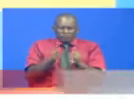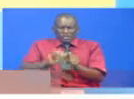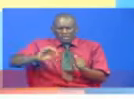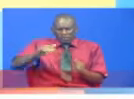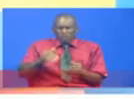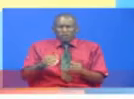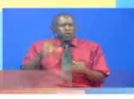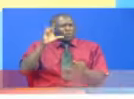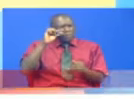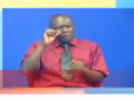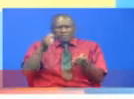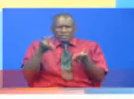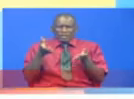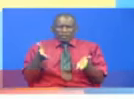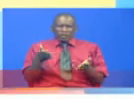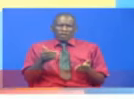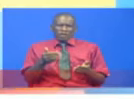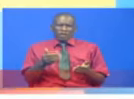Mombasa